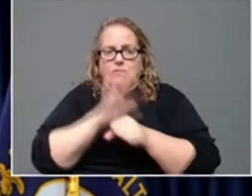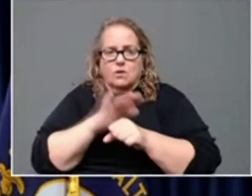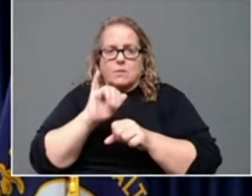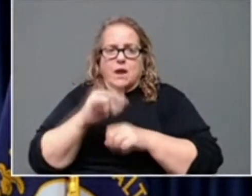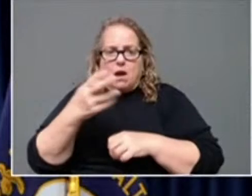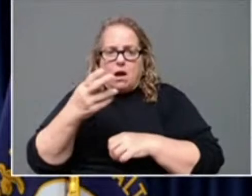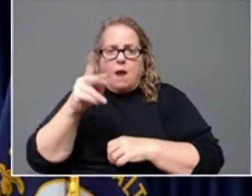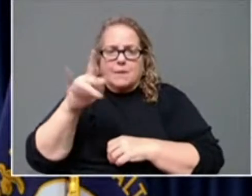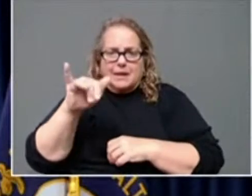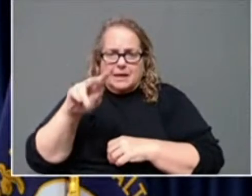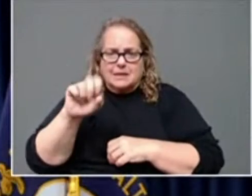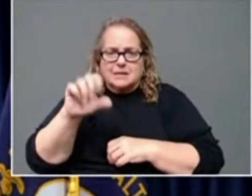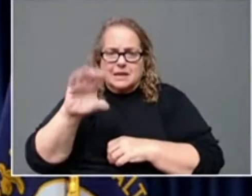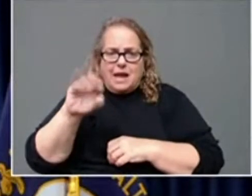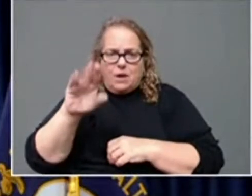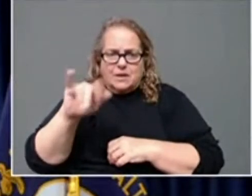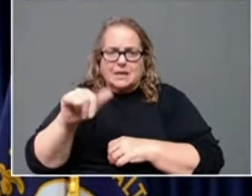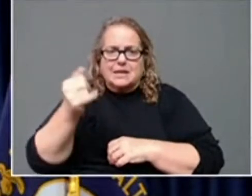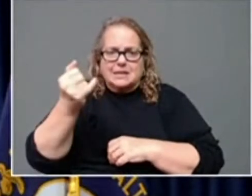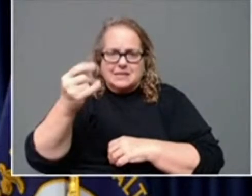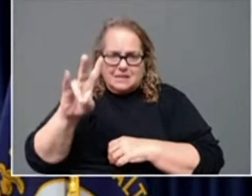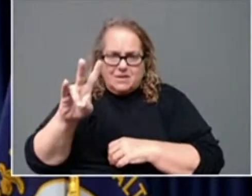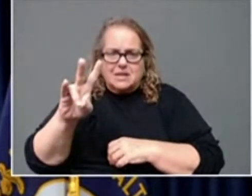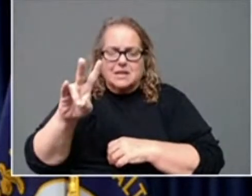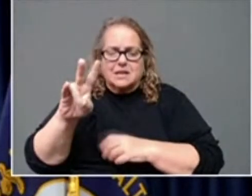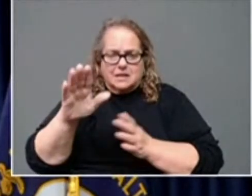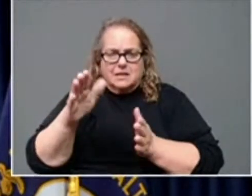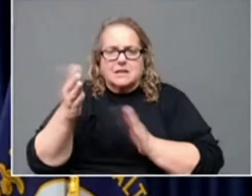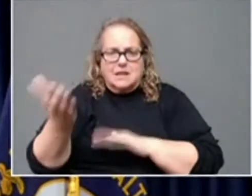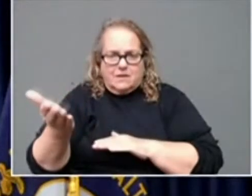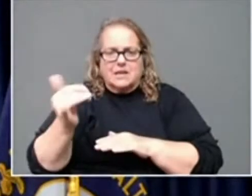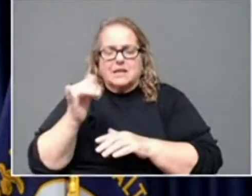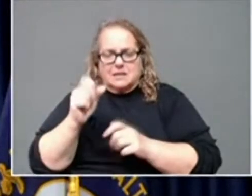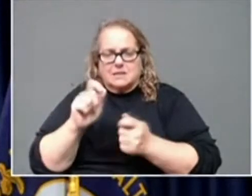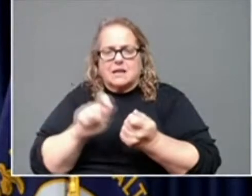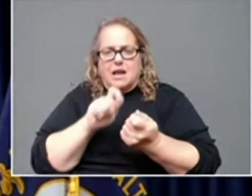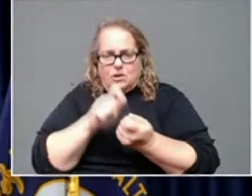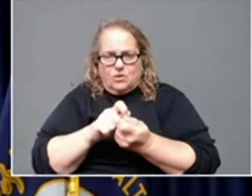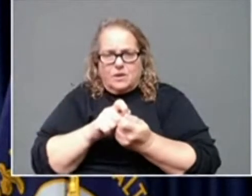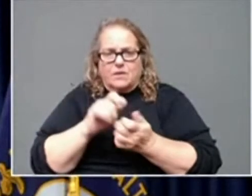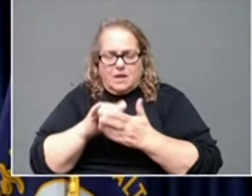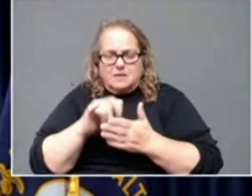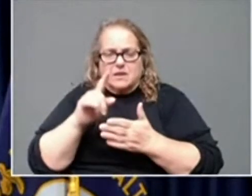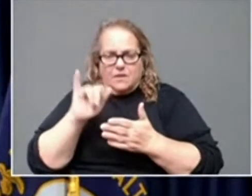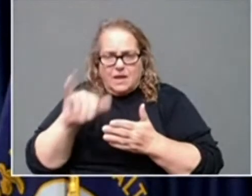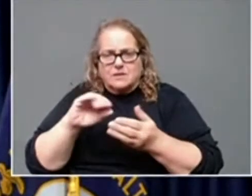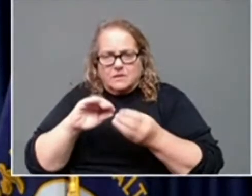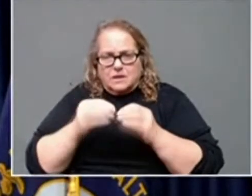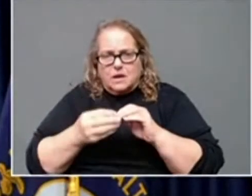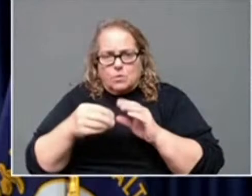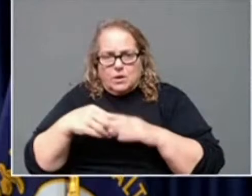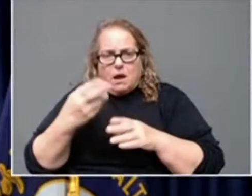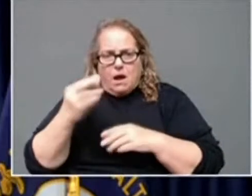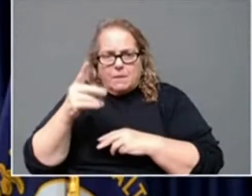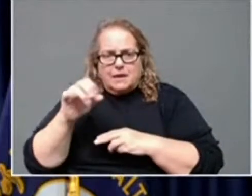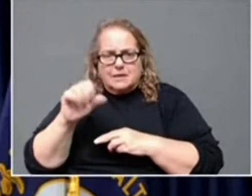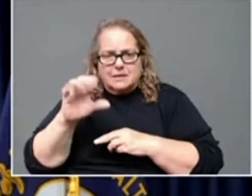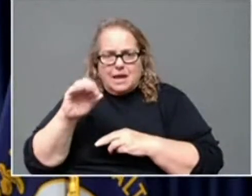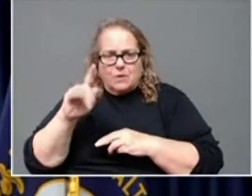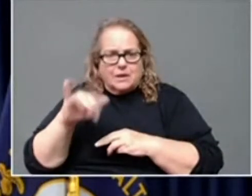17 deaths is accurate, and that's where we're up to. So that's one miracle we did not